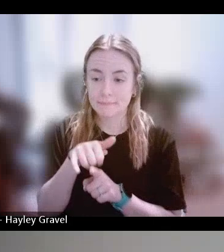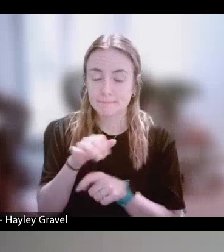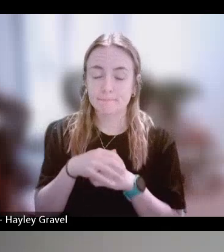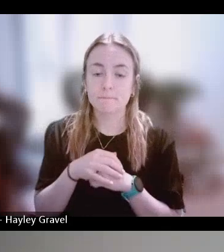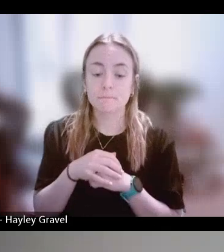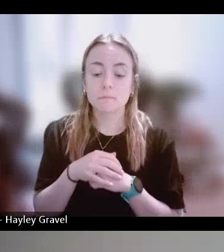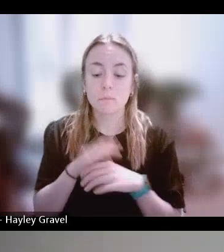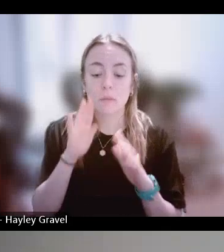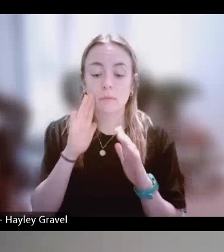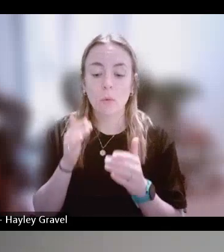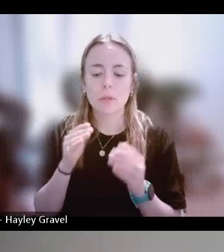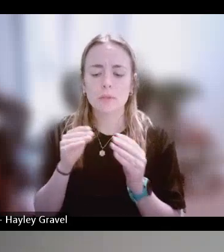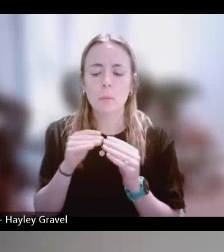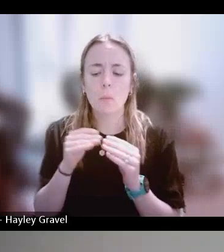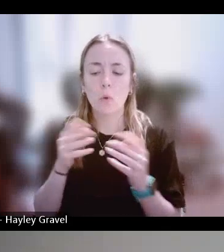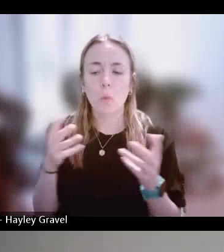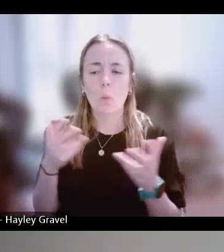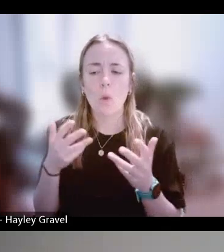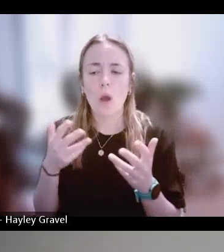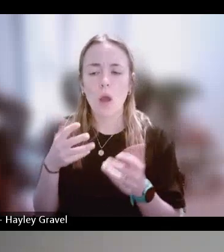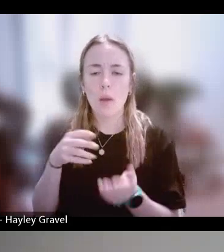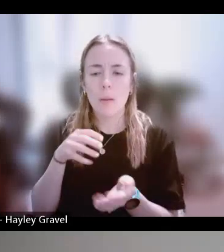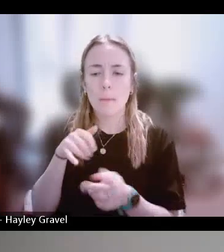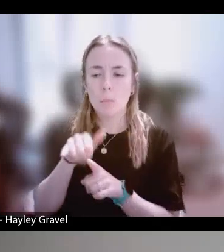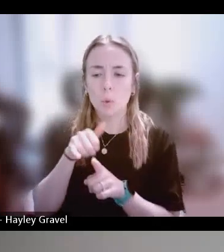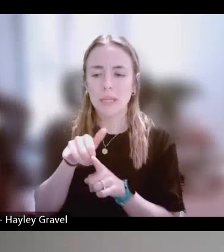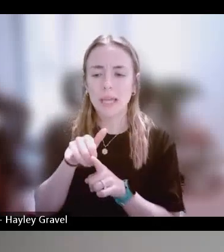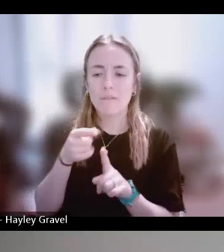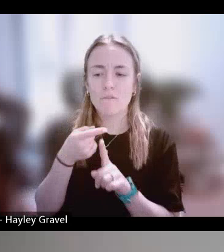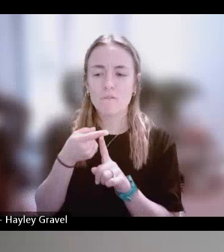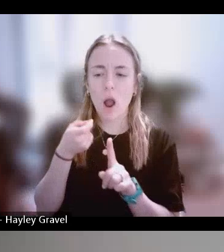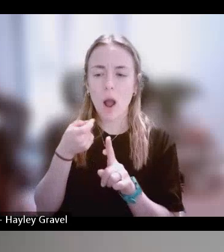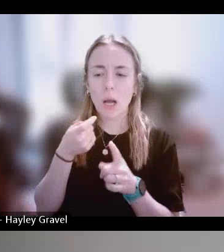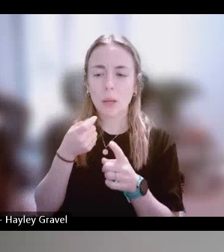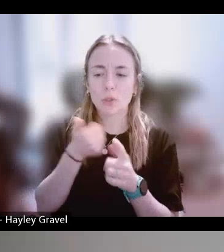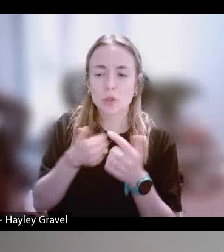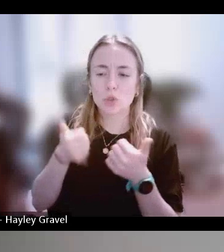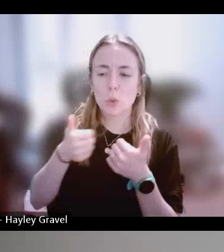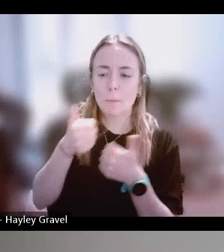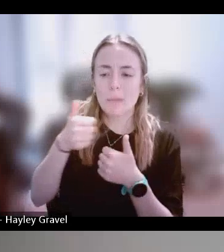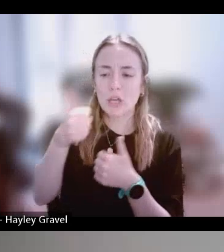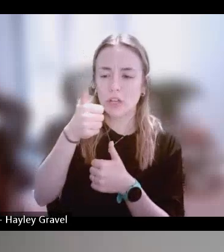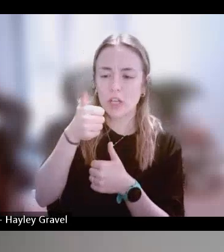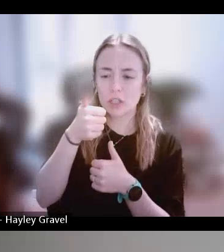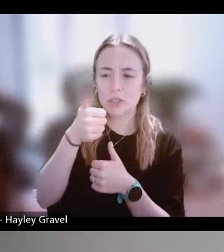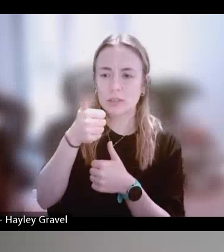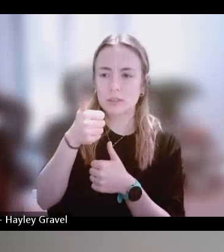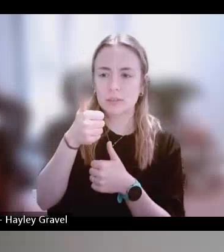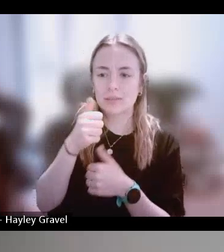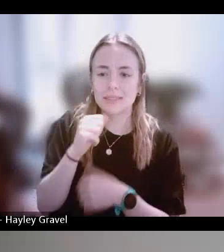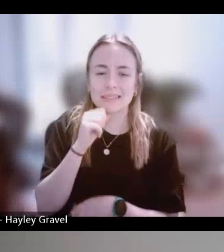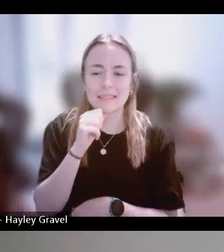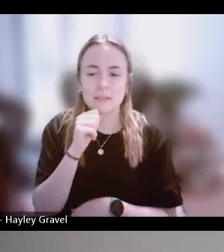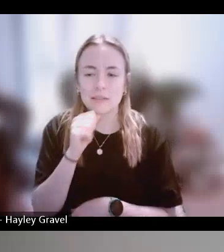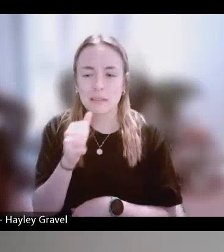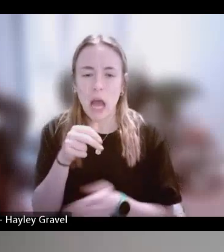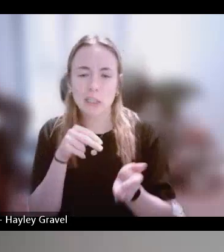on bullying from superiors instead of horizontal bullying, which is between